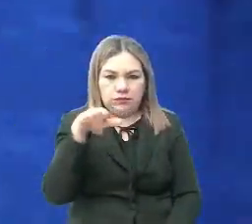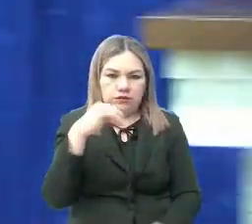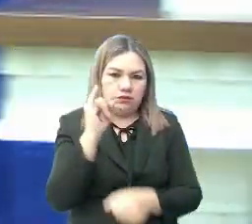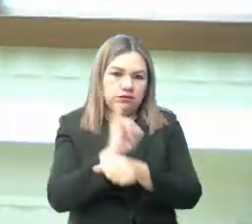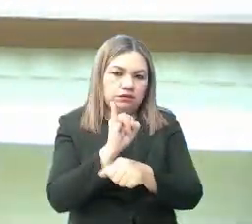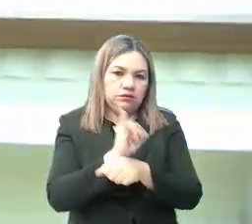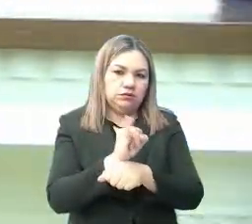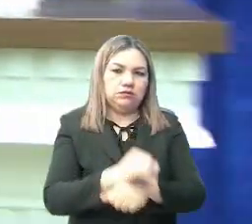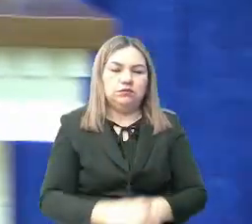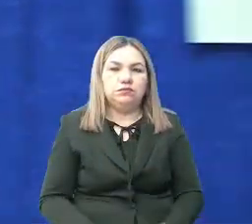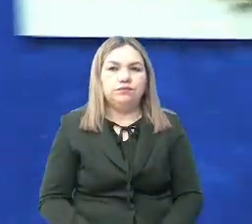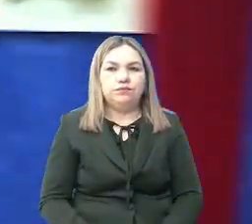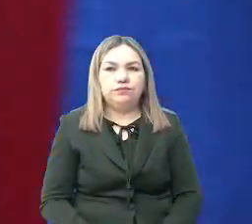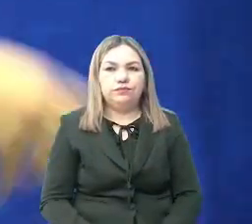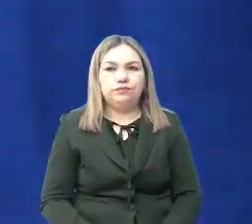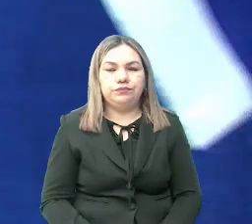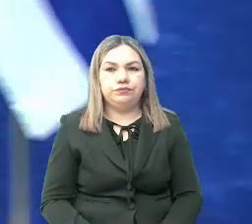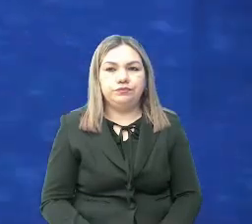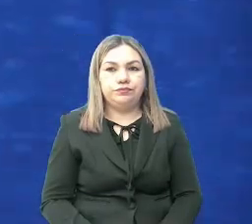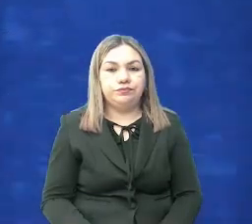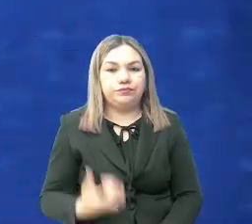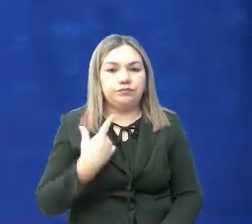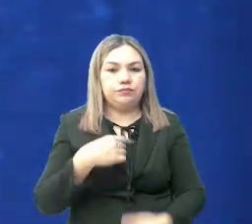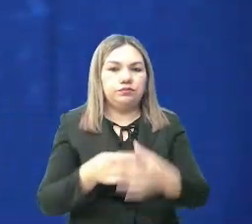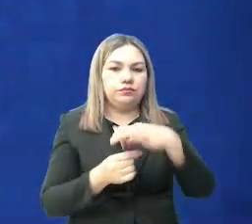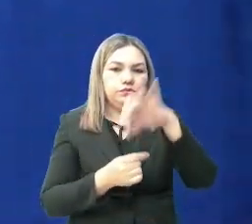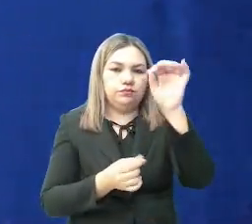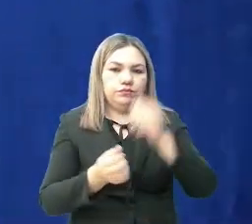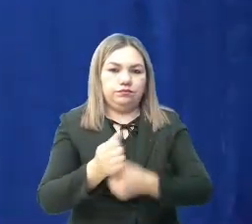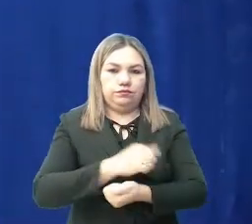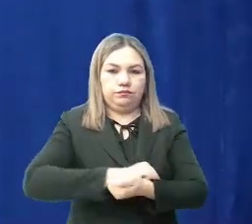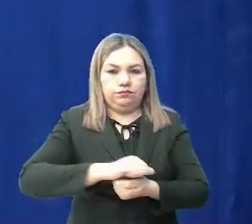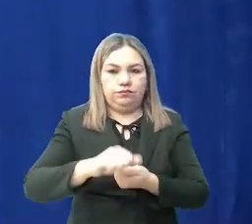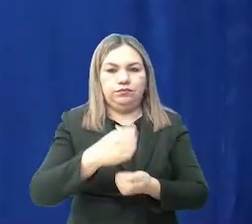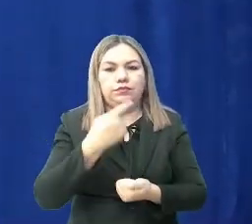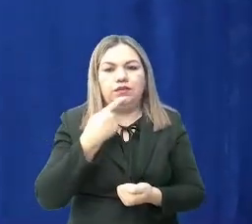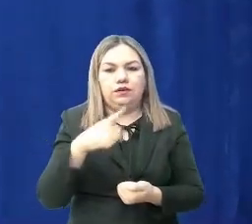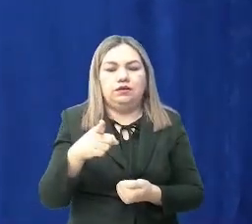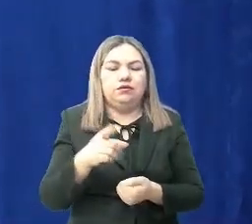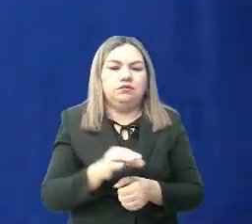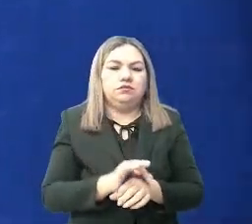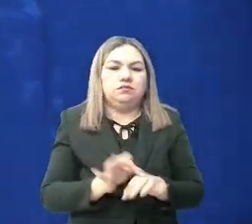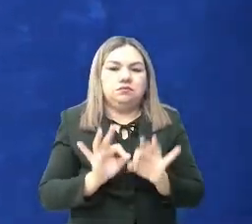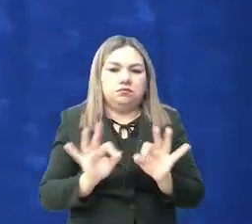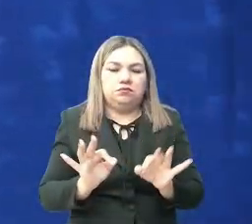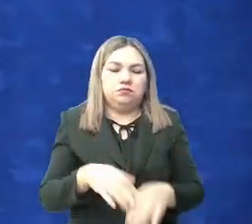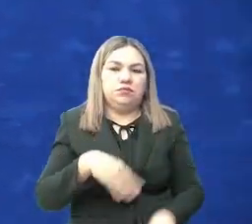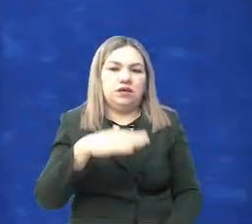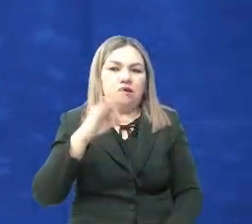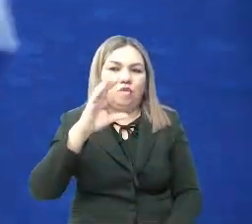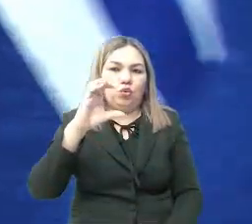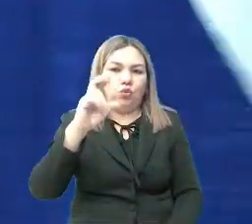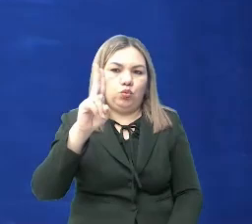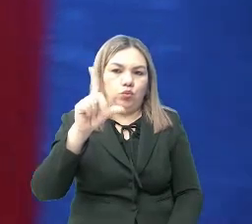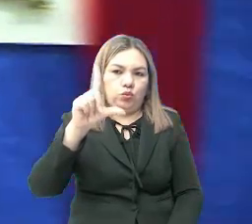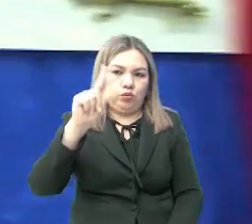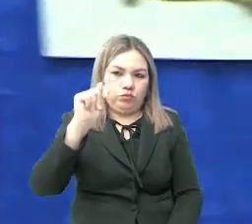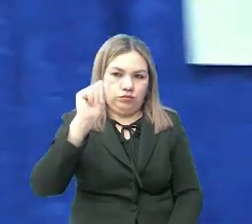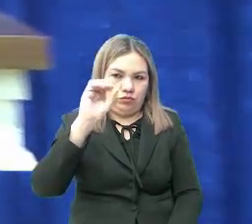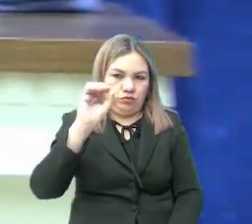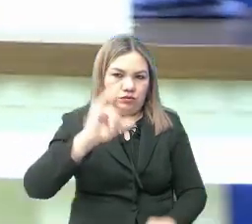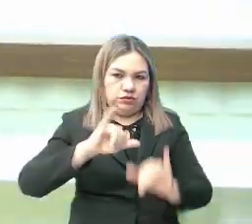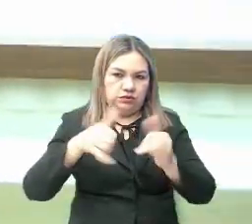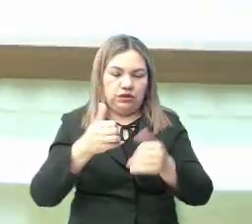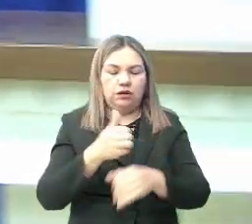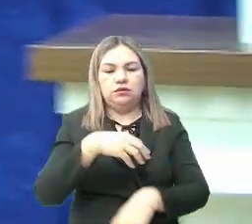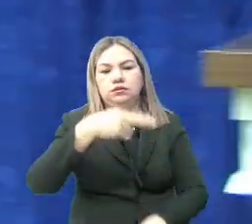Who dreamt the apostle? I asked the people, and it was the half of the people. And